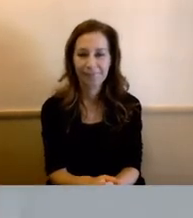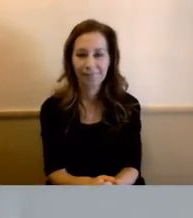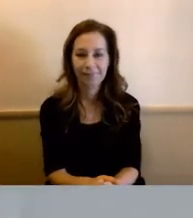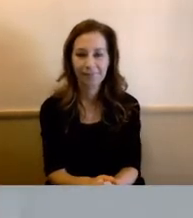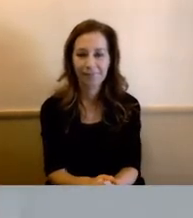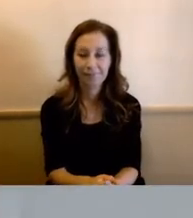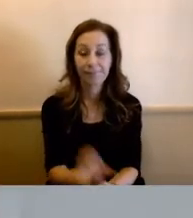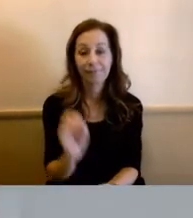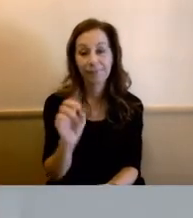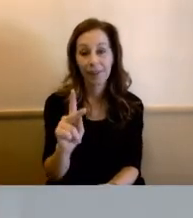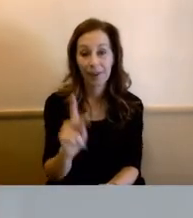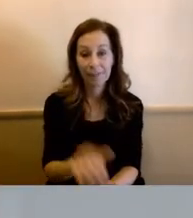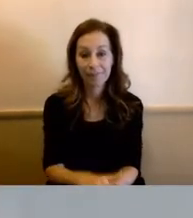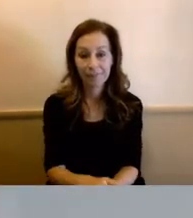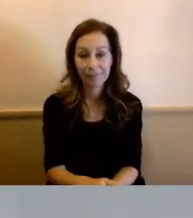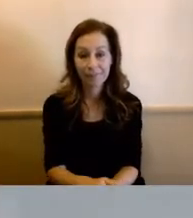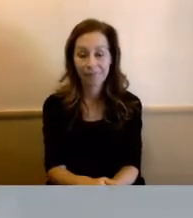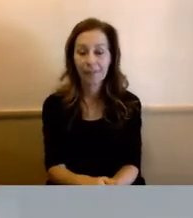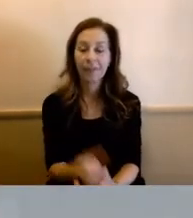Alright, so